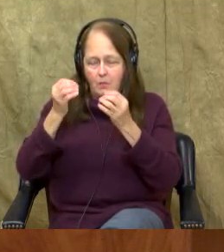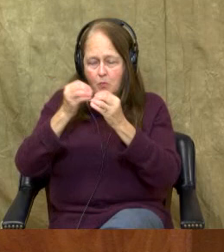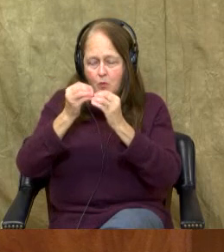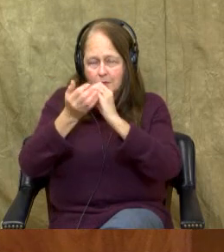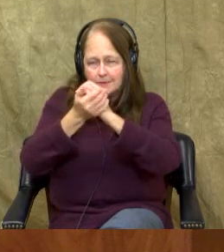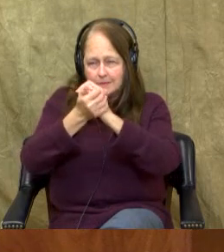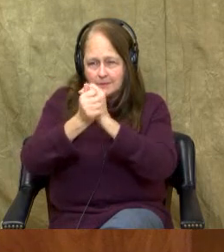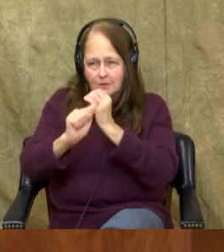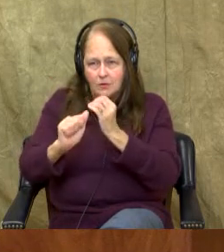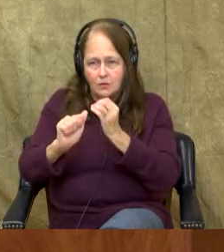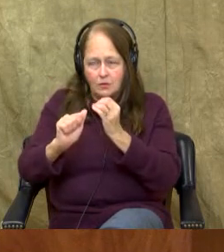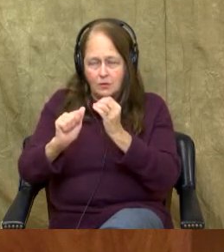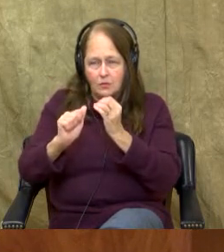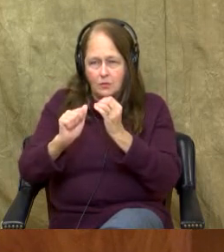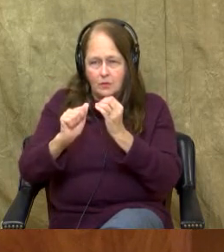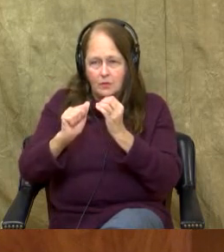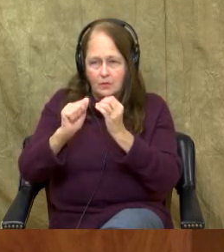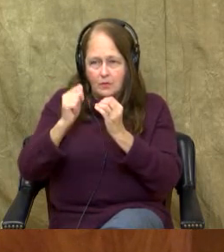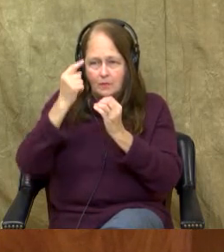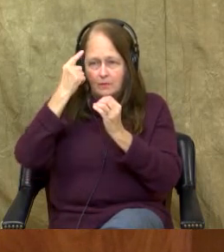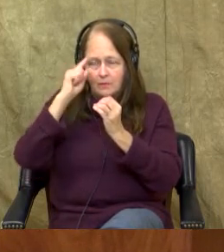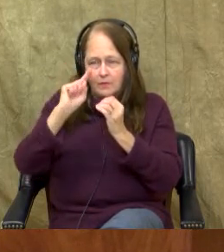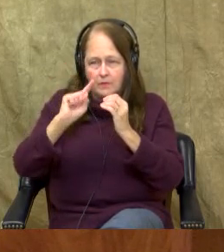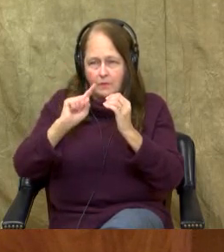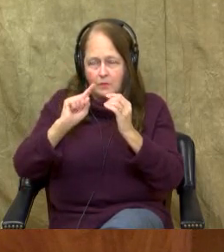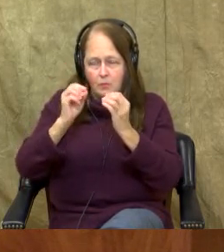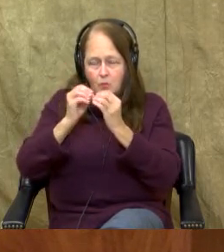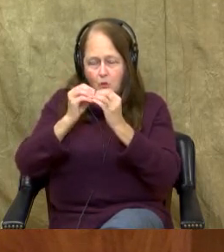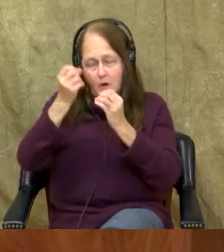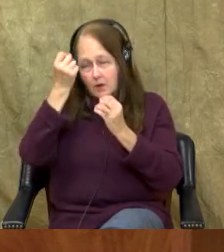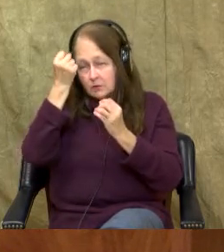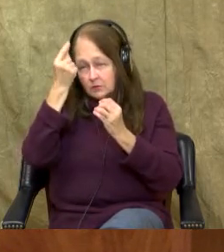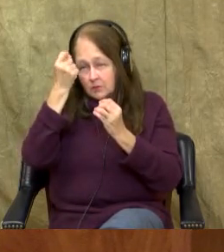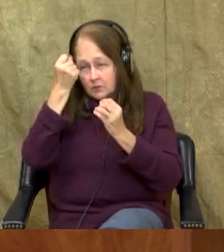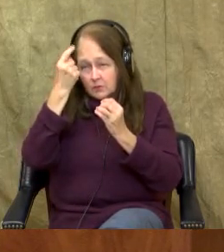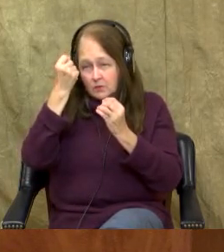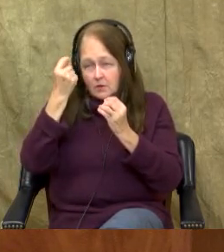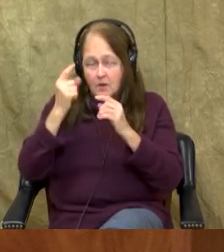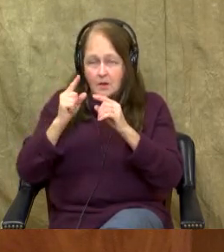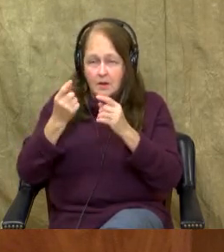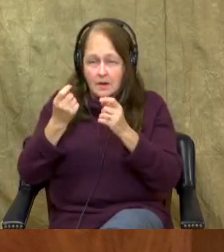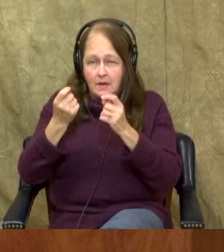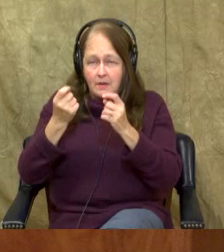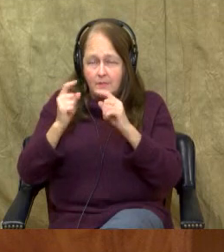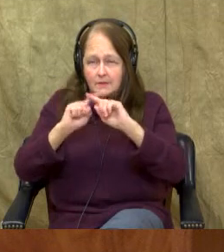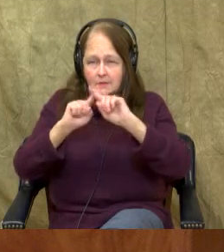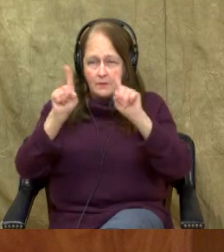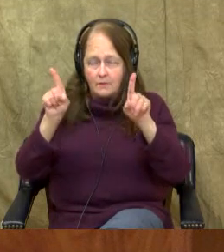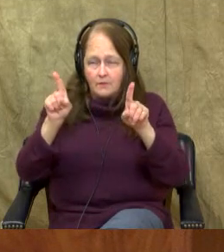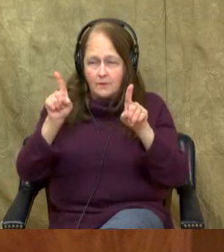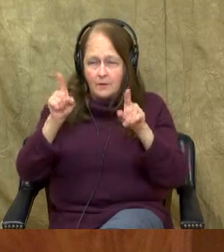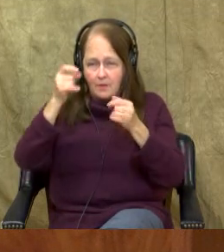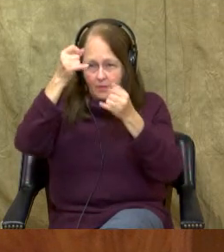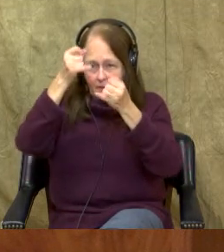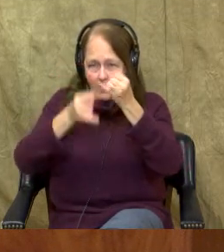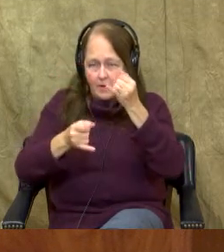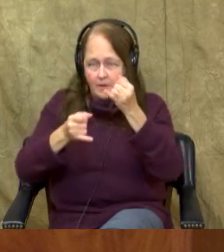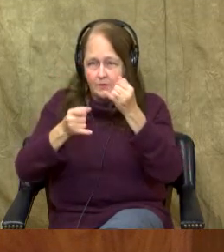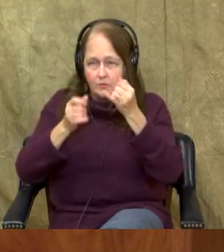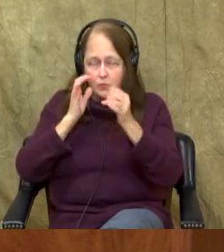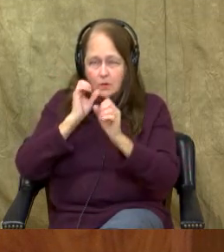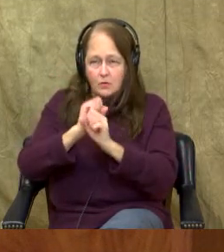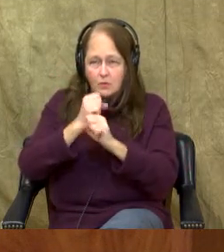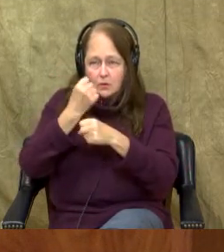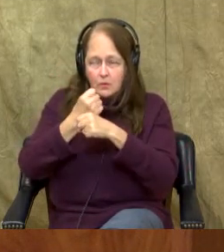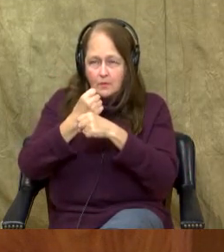skill, but we're breaking it down for a deeper understanding for something a little different. Last but not least, we